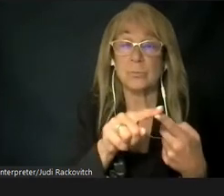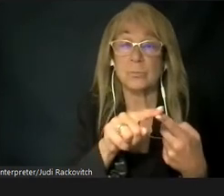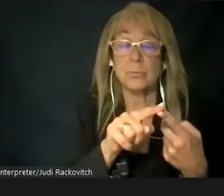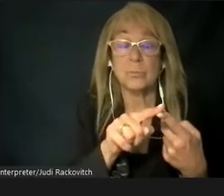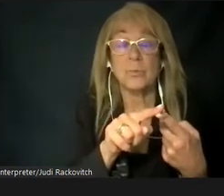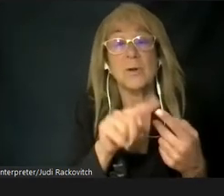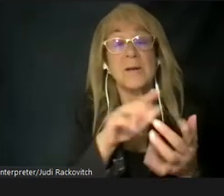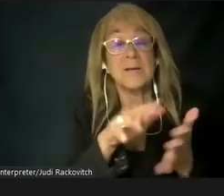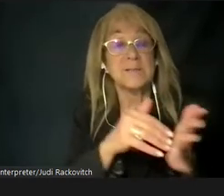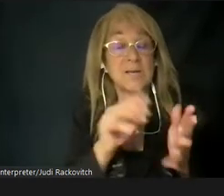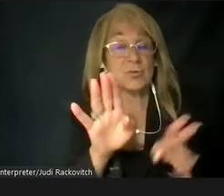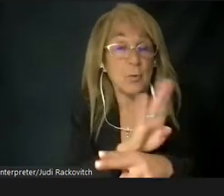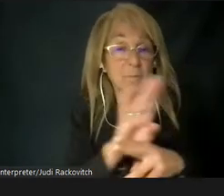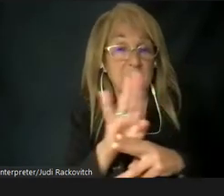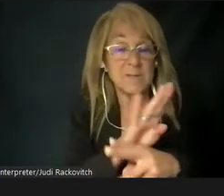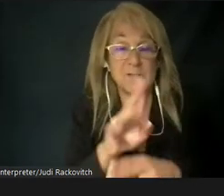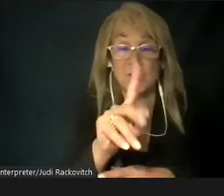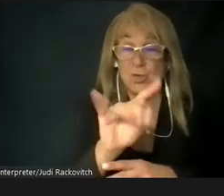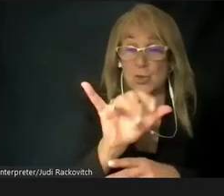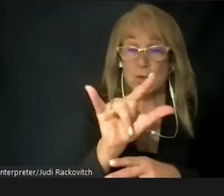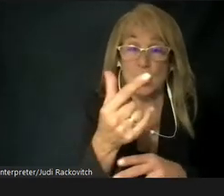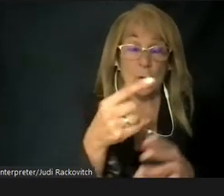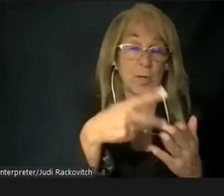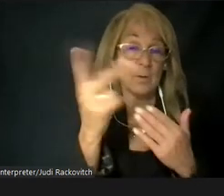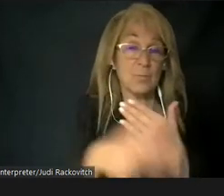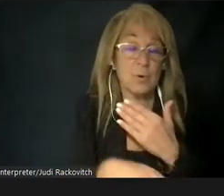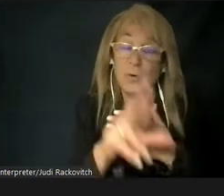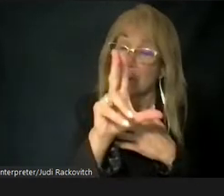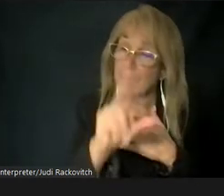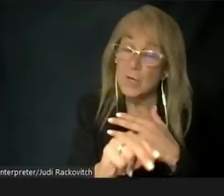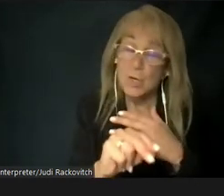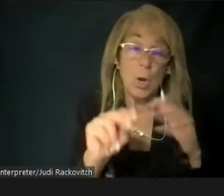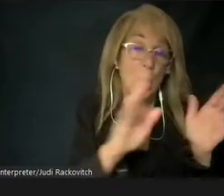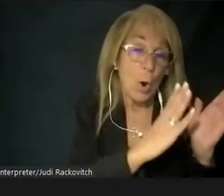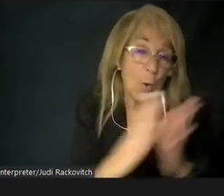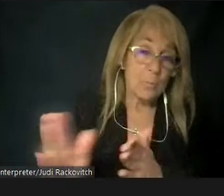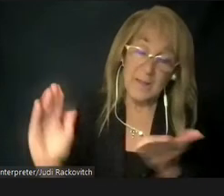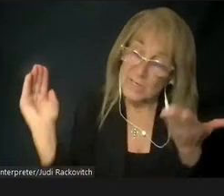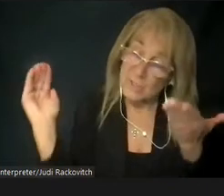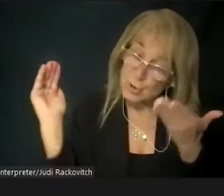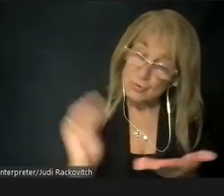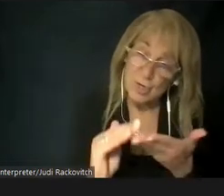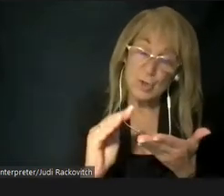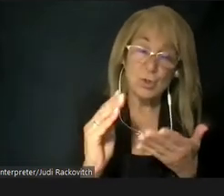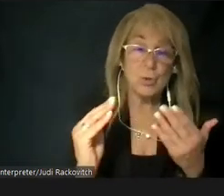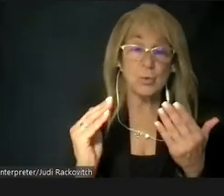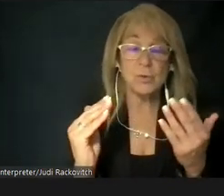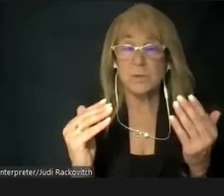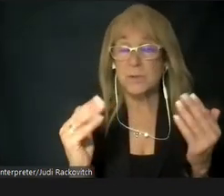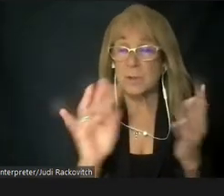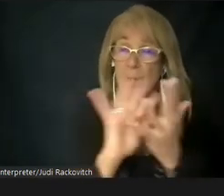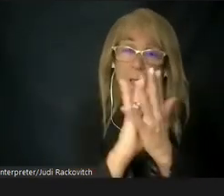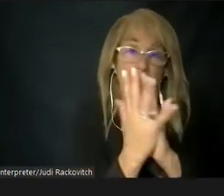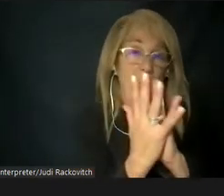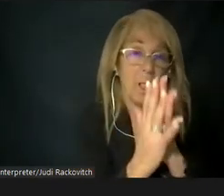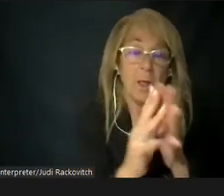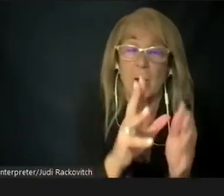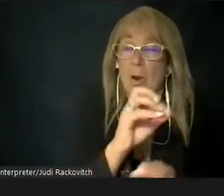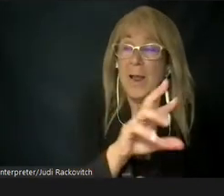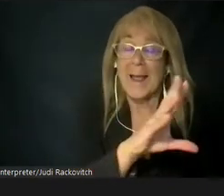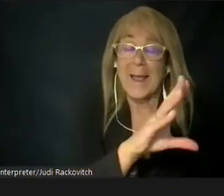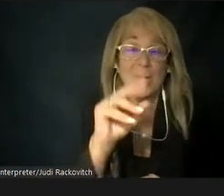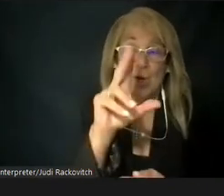District tolling program, no comprehensive plan to reduce congestion in the Central Business District, and no identified transit capital revenue stream.